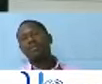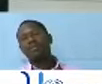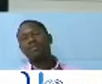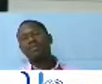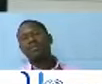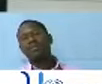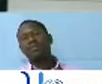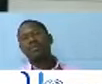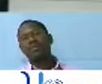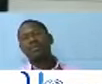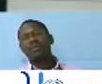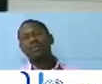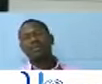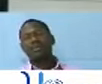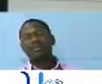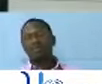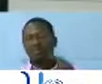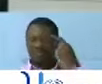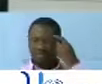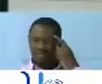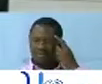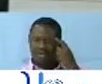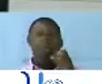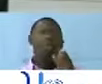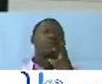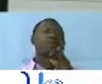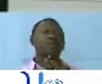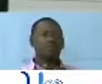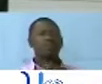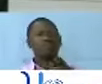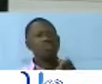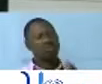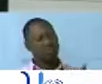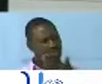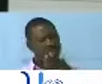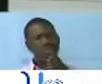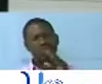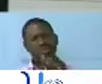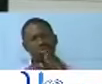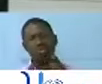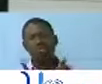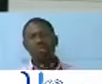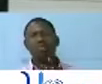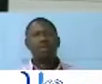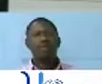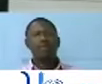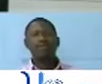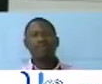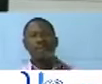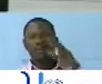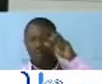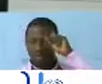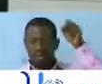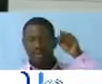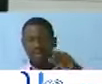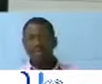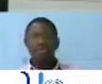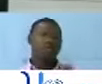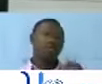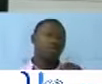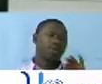mean, talk to my vice president and the rest of the team. Mu gisse ko rek na wax ak kiko top rek di vice president